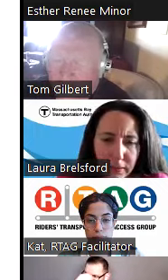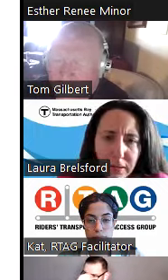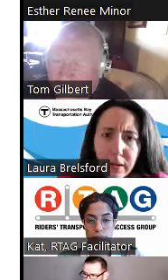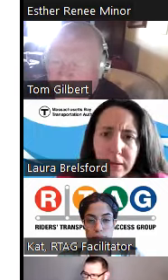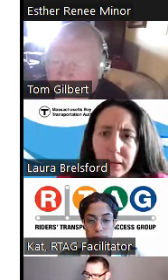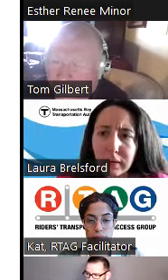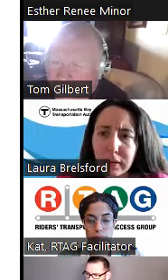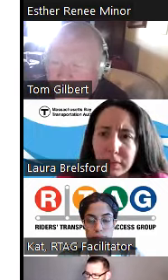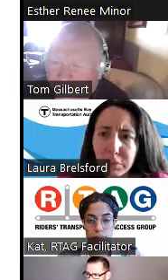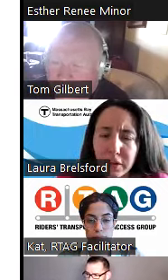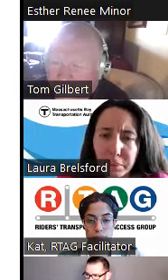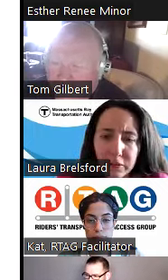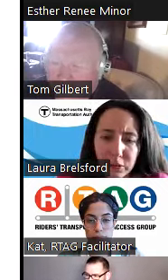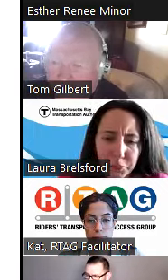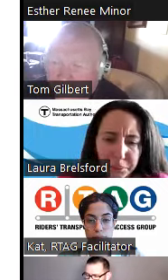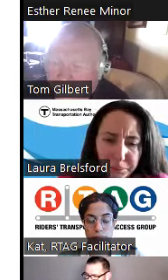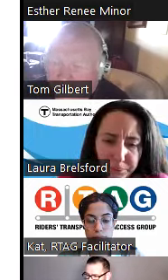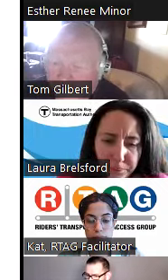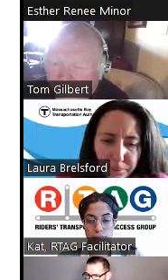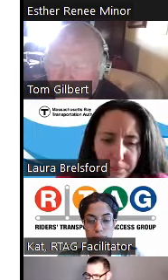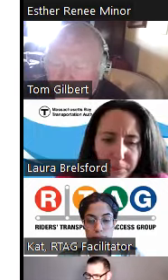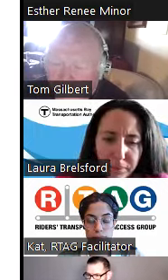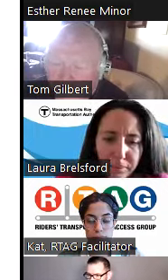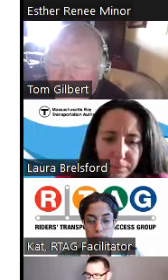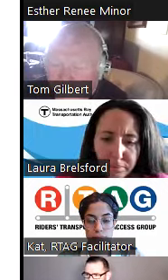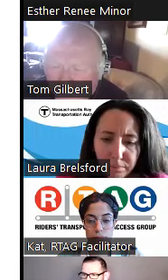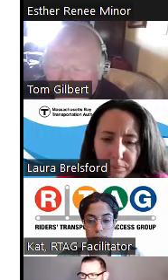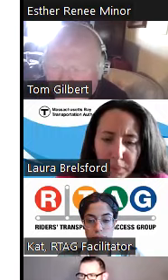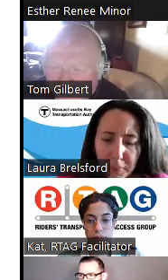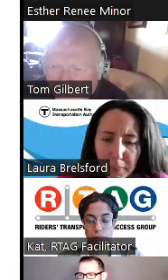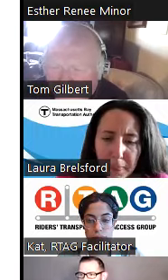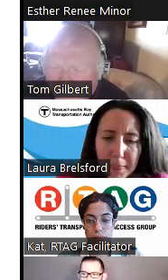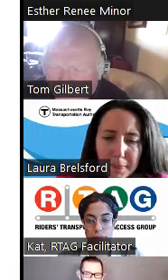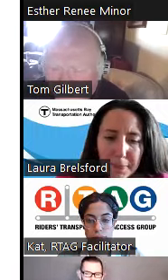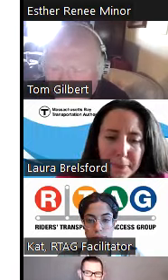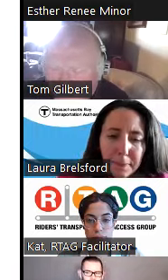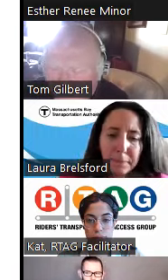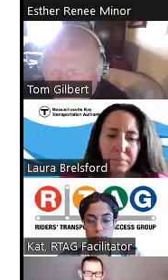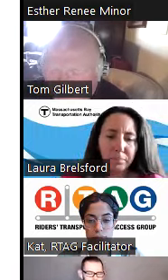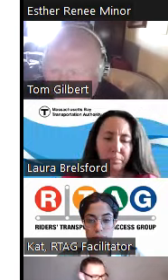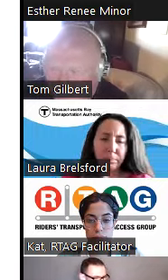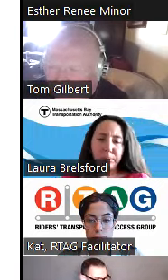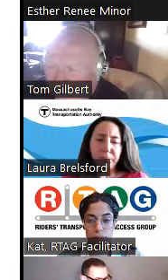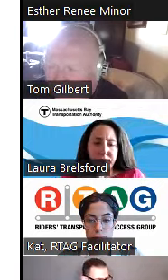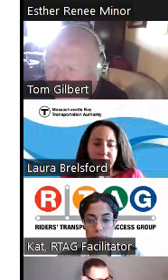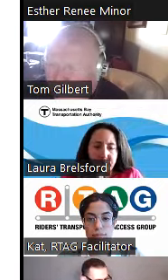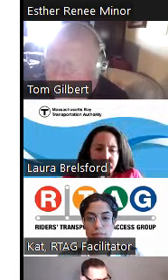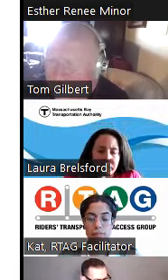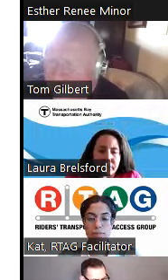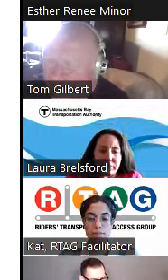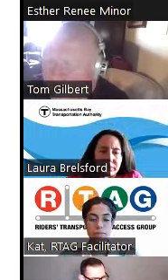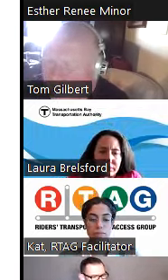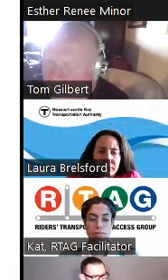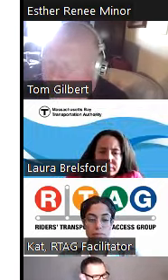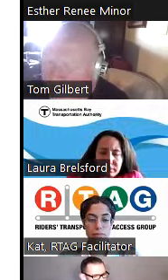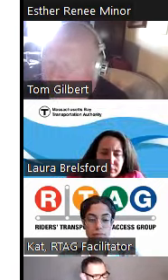and get some thoughts back to you. First off, Tom, can you tell me again which stations you're finding this issue?